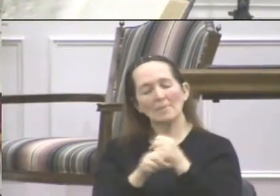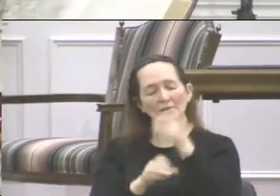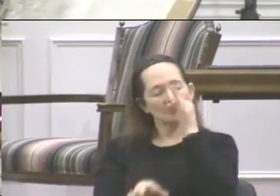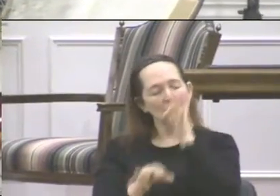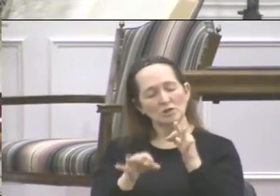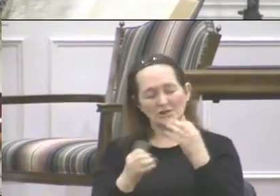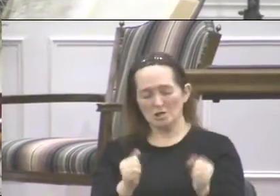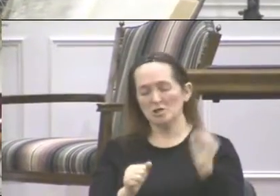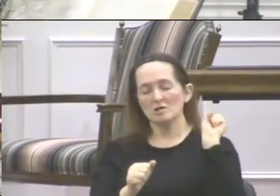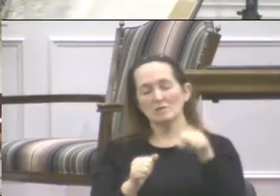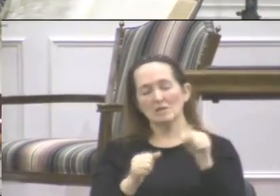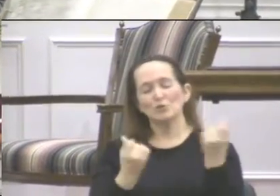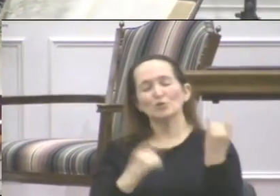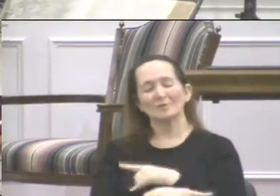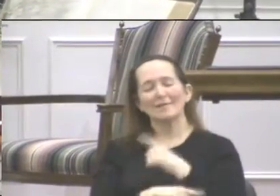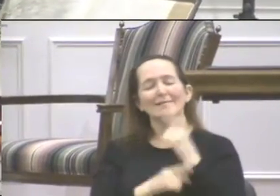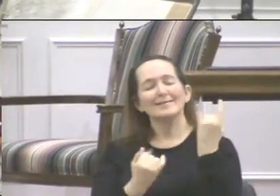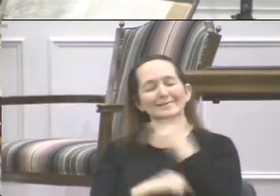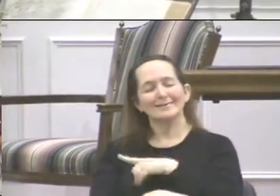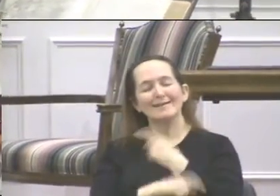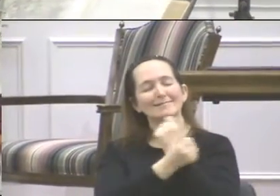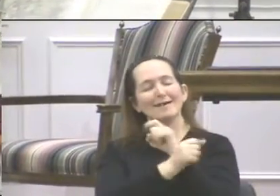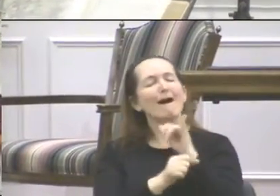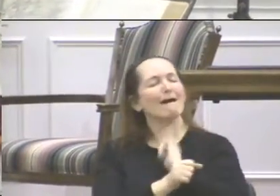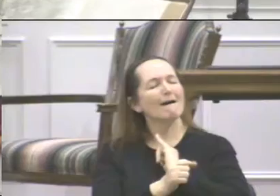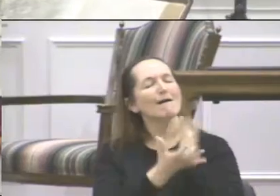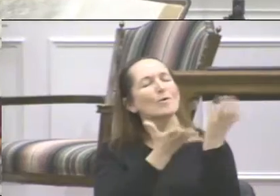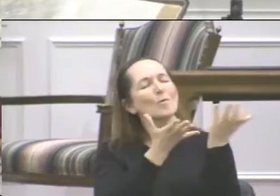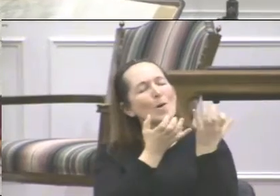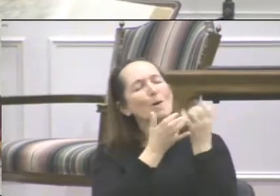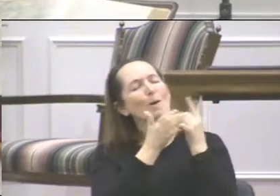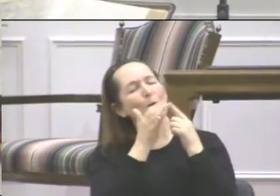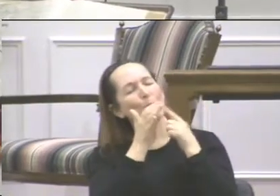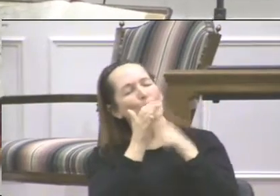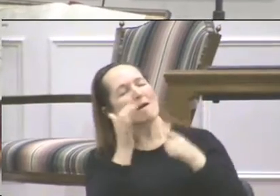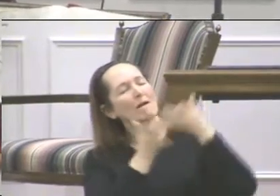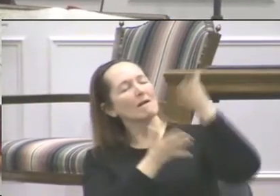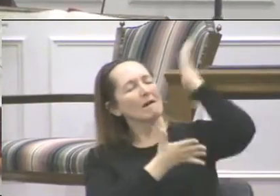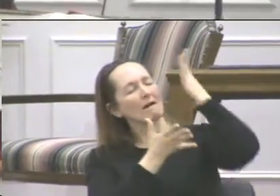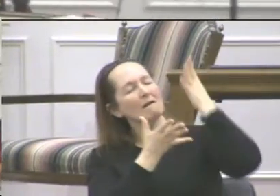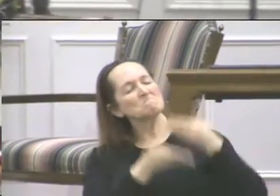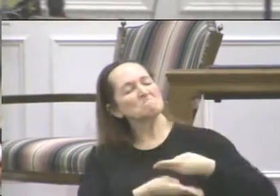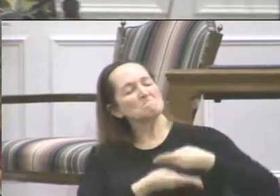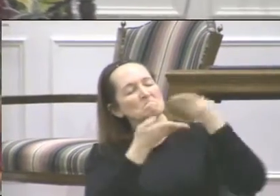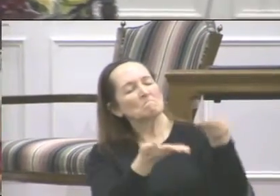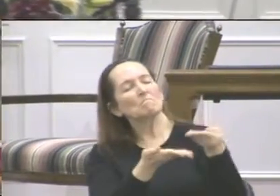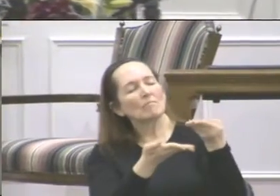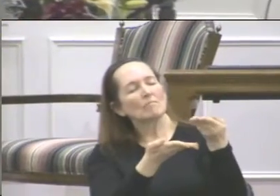salvation. I want what God offers.